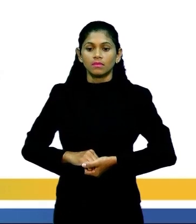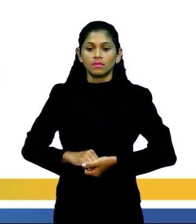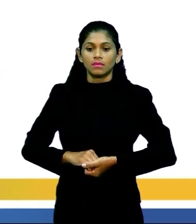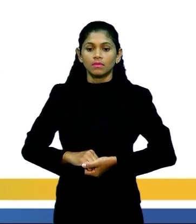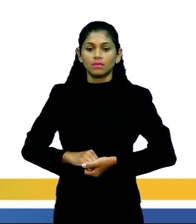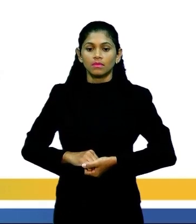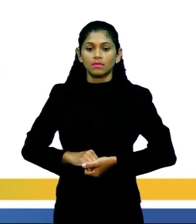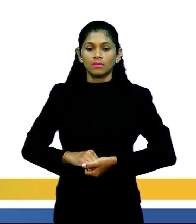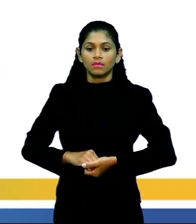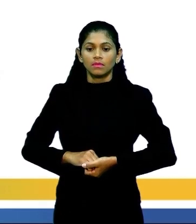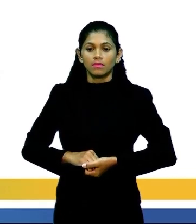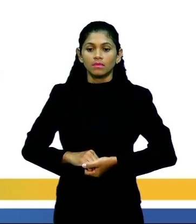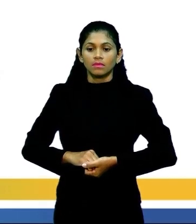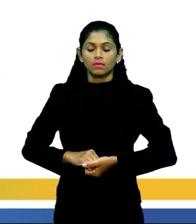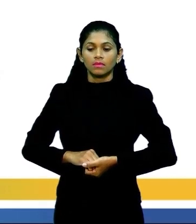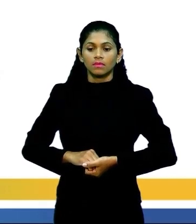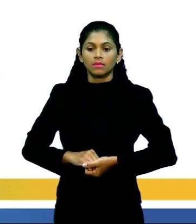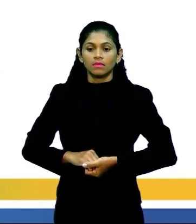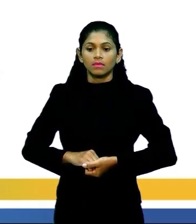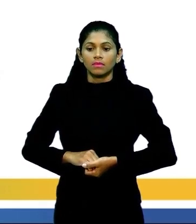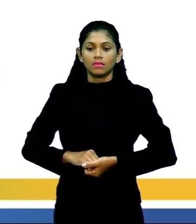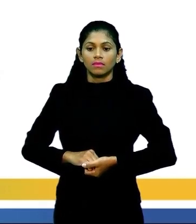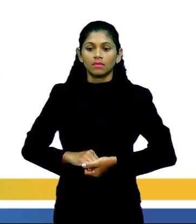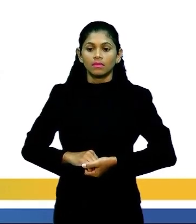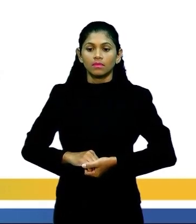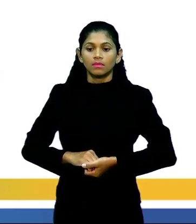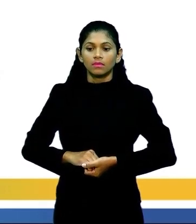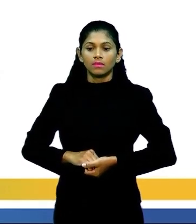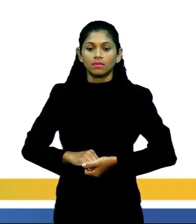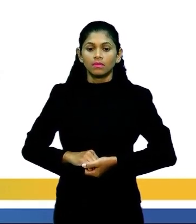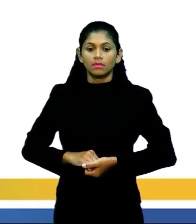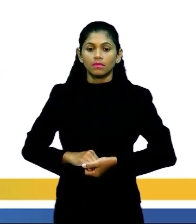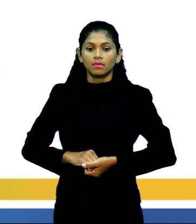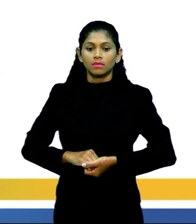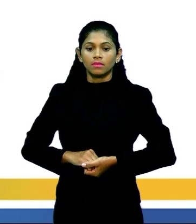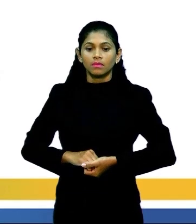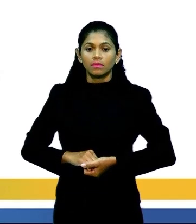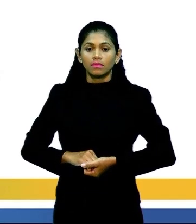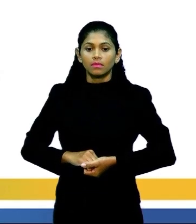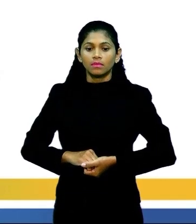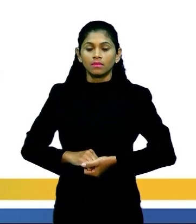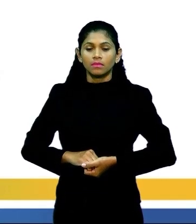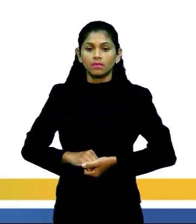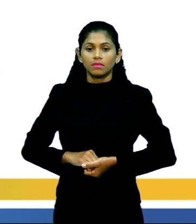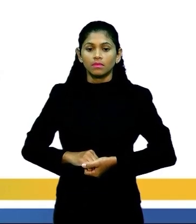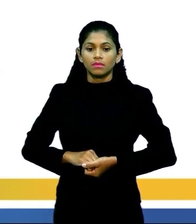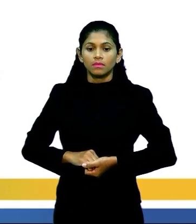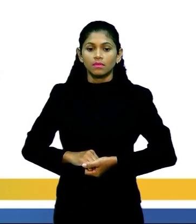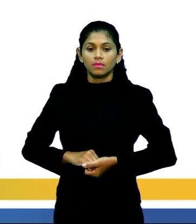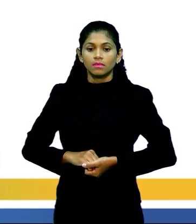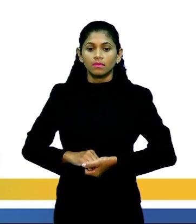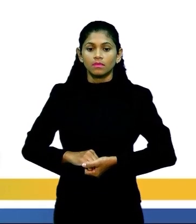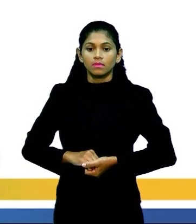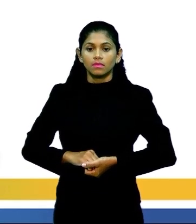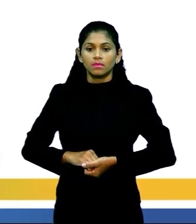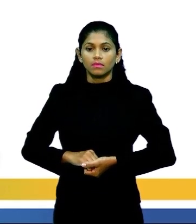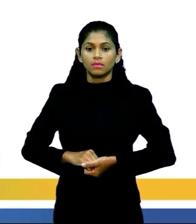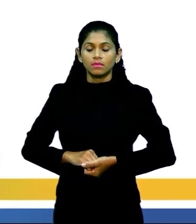of Consumption, A Stolen Childhood, parents cannot resolve this problem alone.